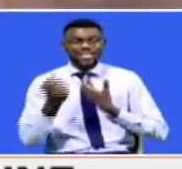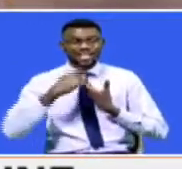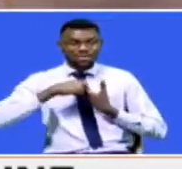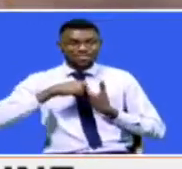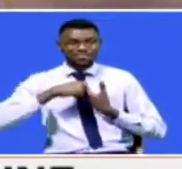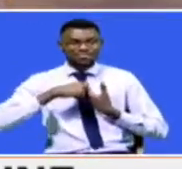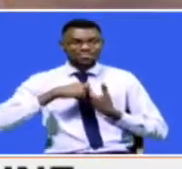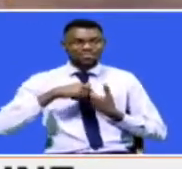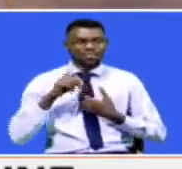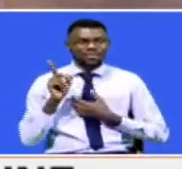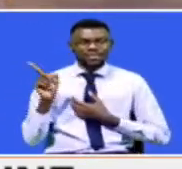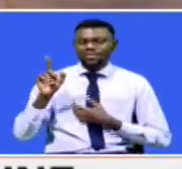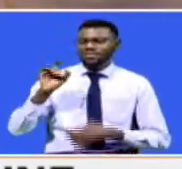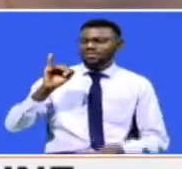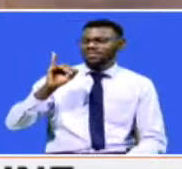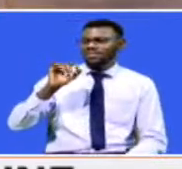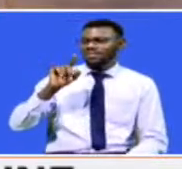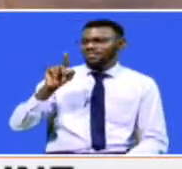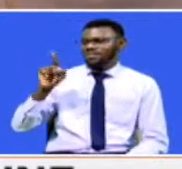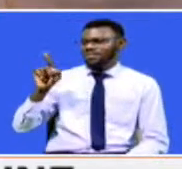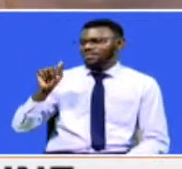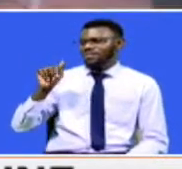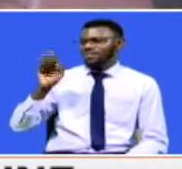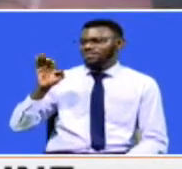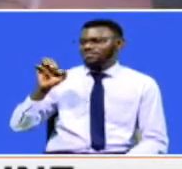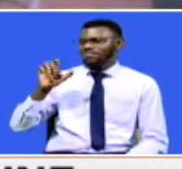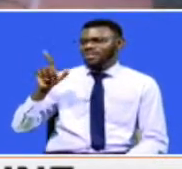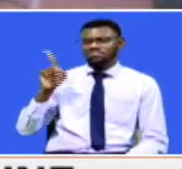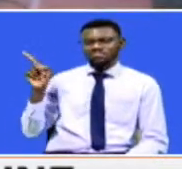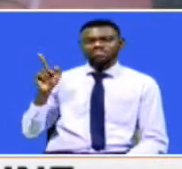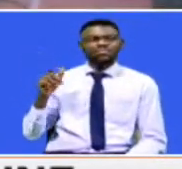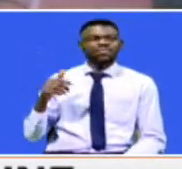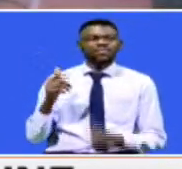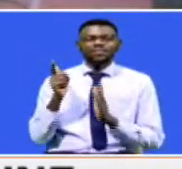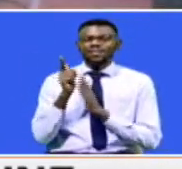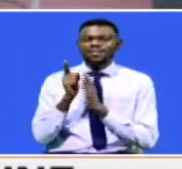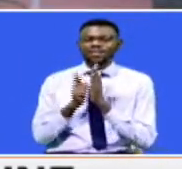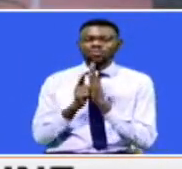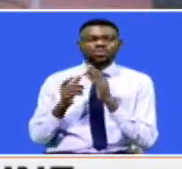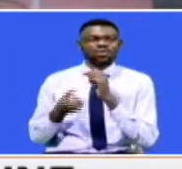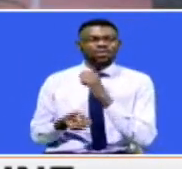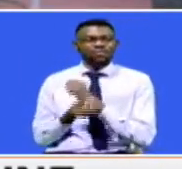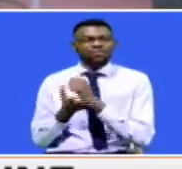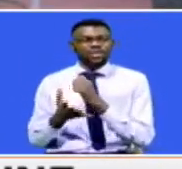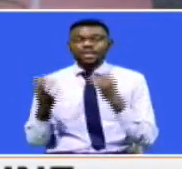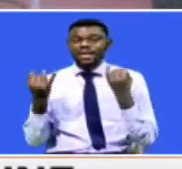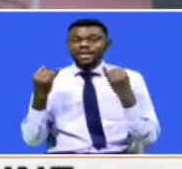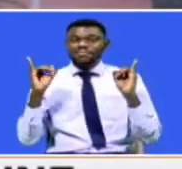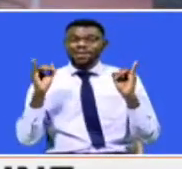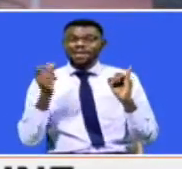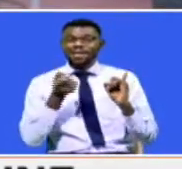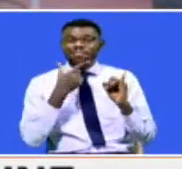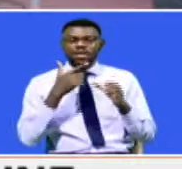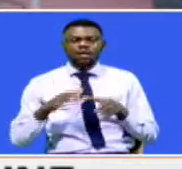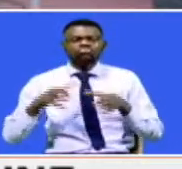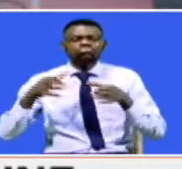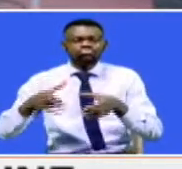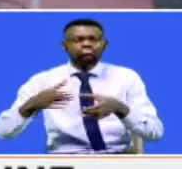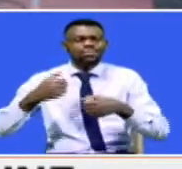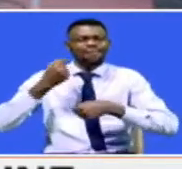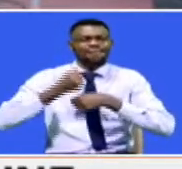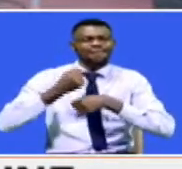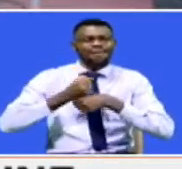who's the technical lead, litigation and legal advice at IMLU. That's the Independent Medical Legal Unit, who are dedicated